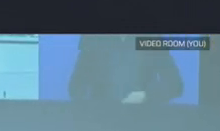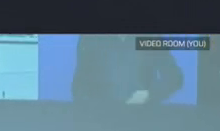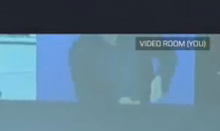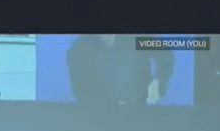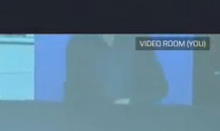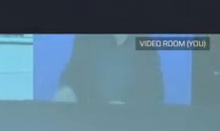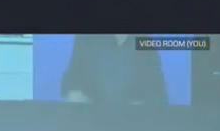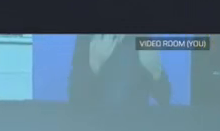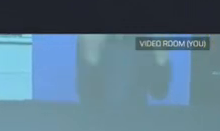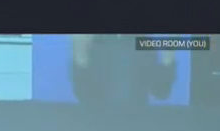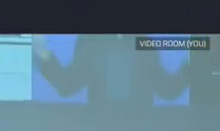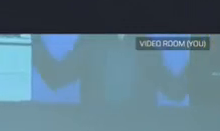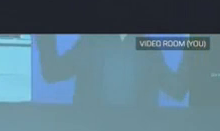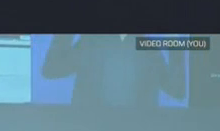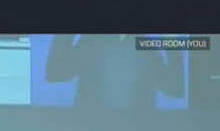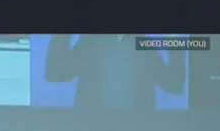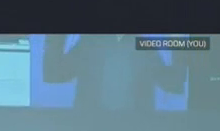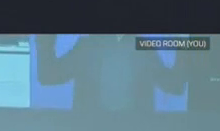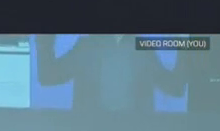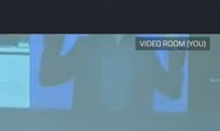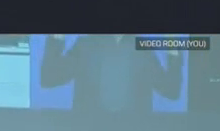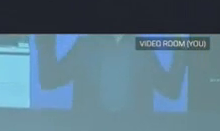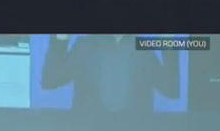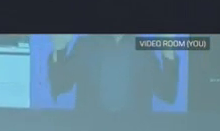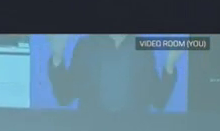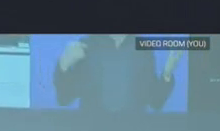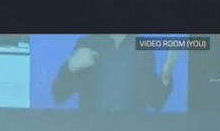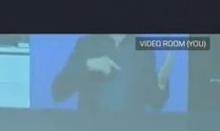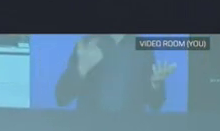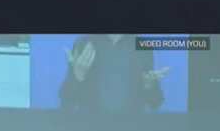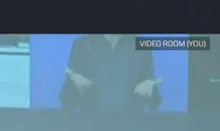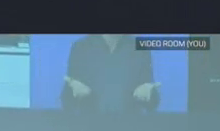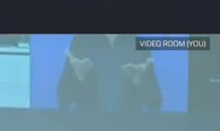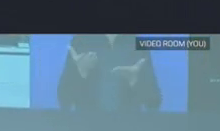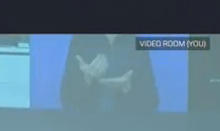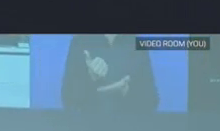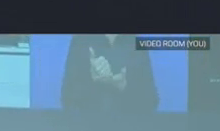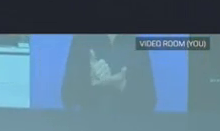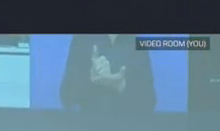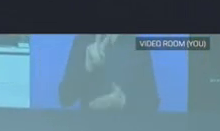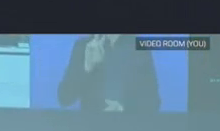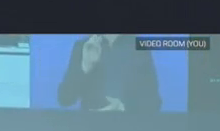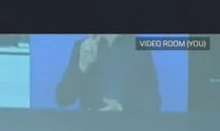attending professional leagues in 2020 and 2021,